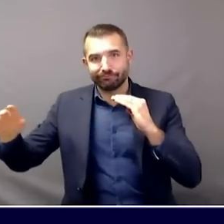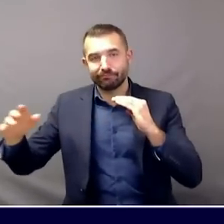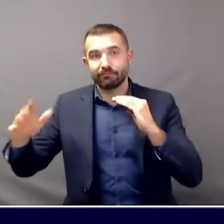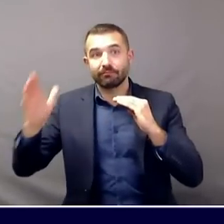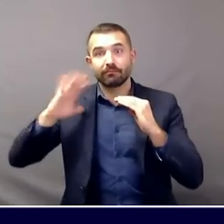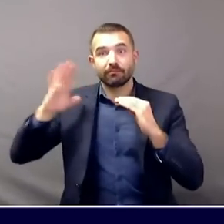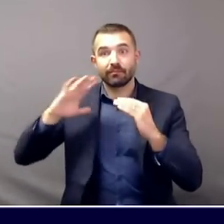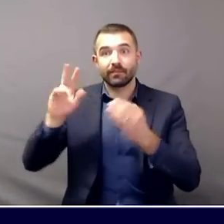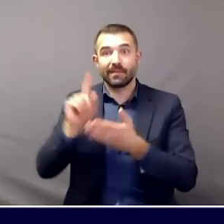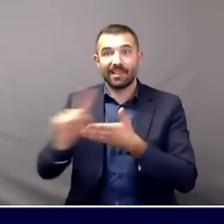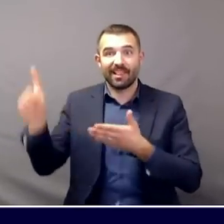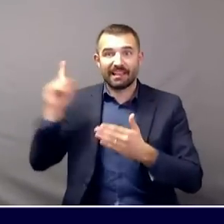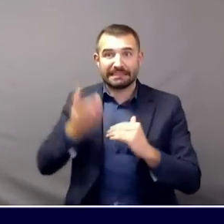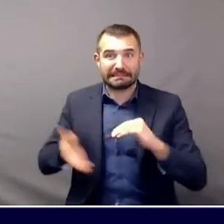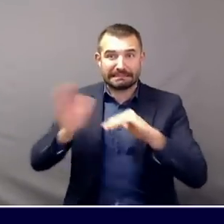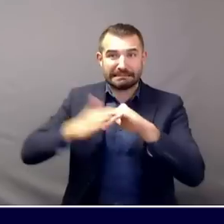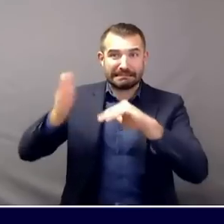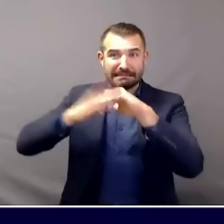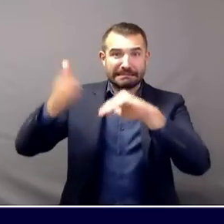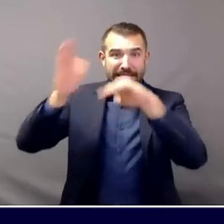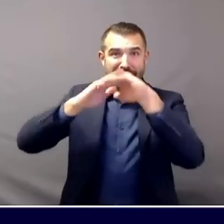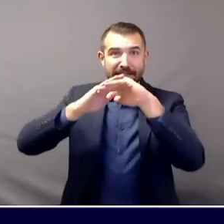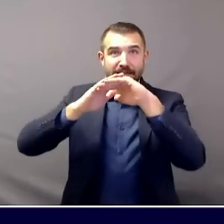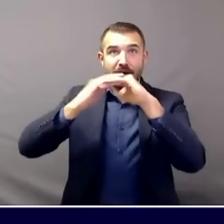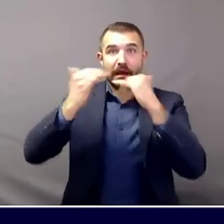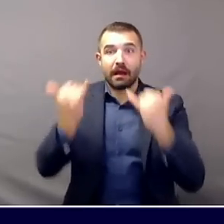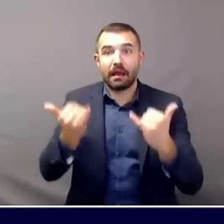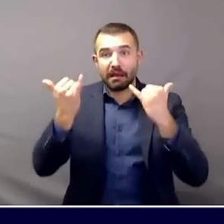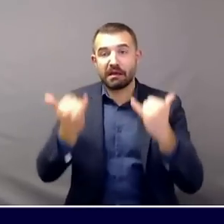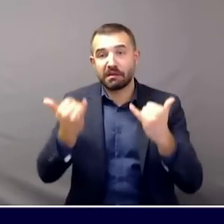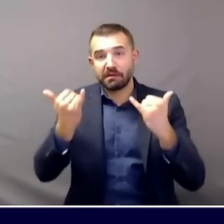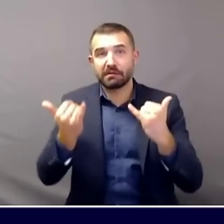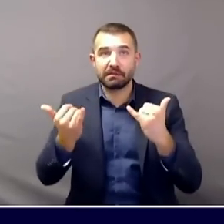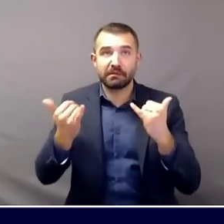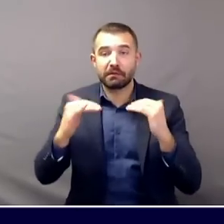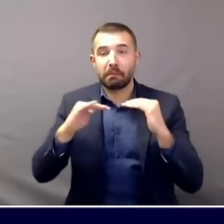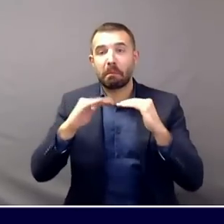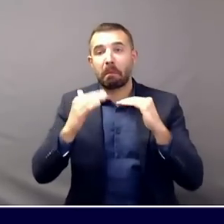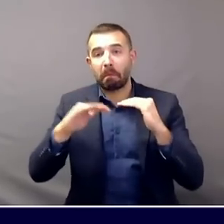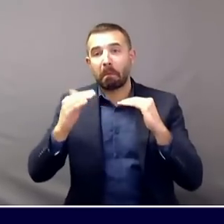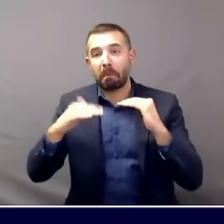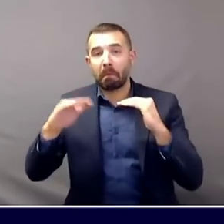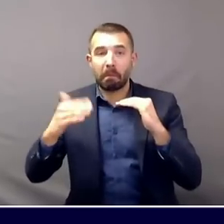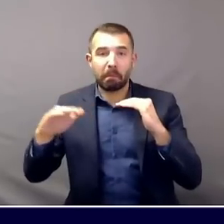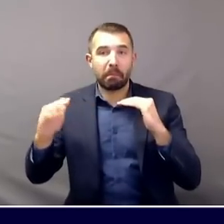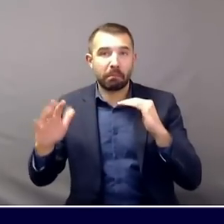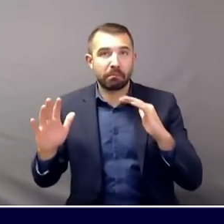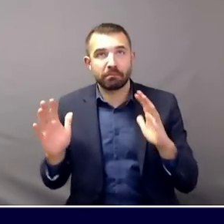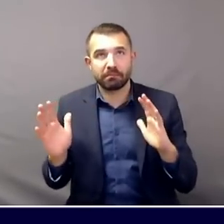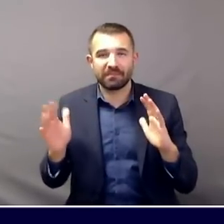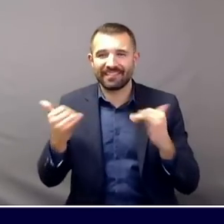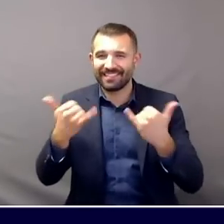still increasing. It may have paused for a day, but the overall trend is still upward.